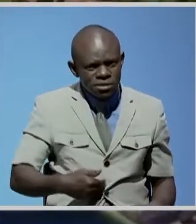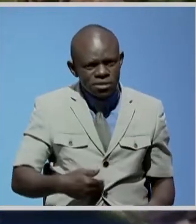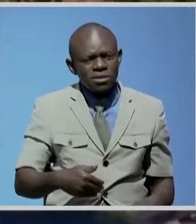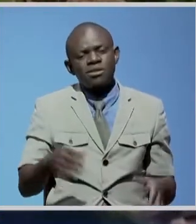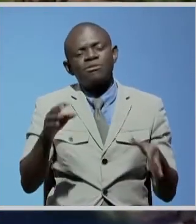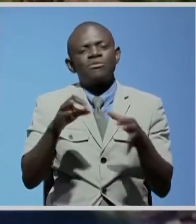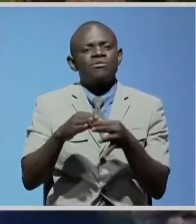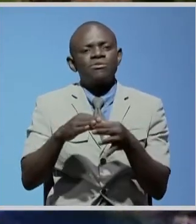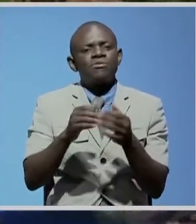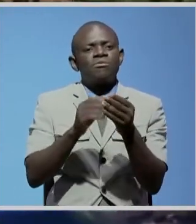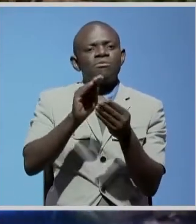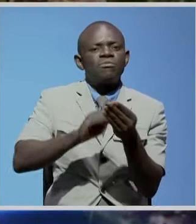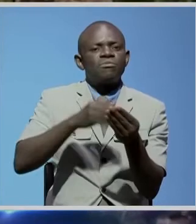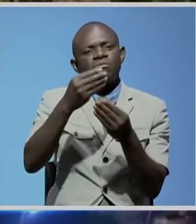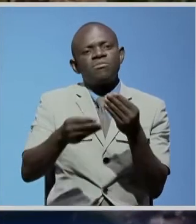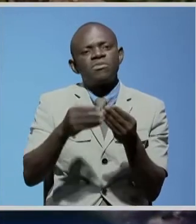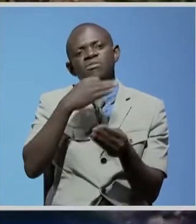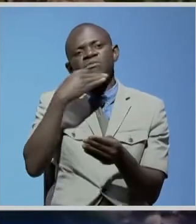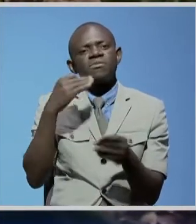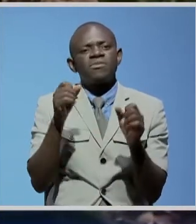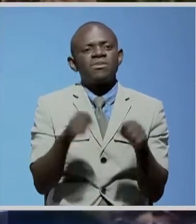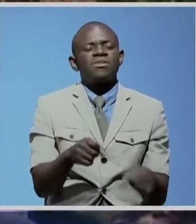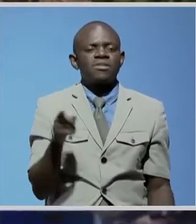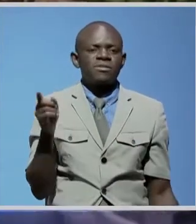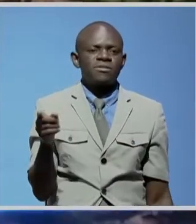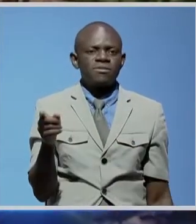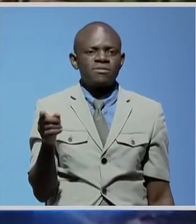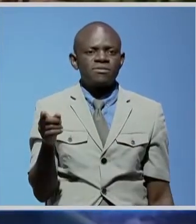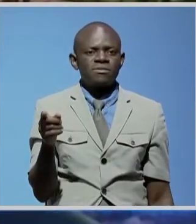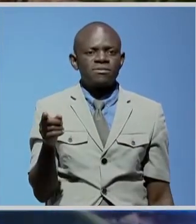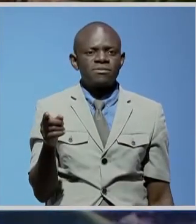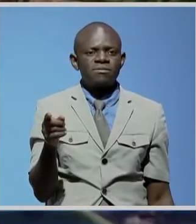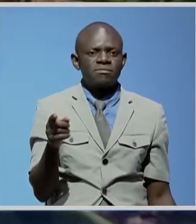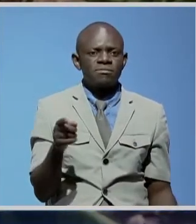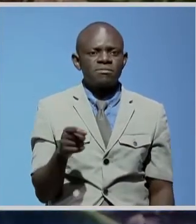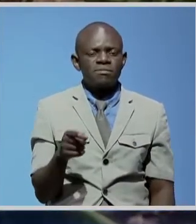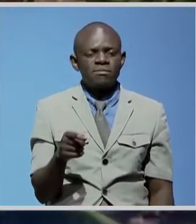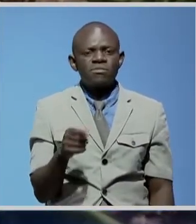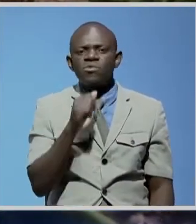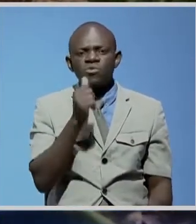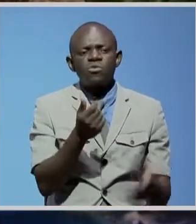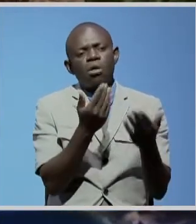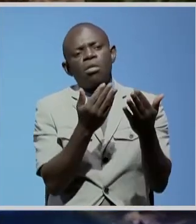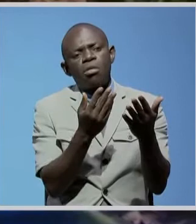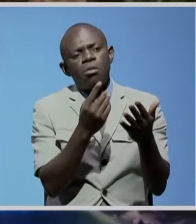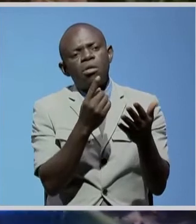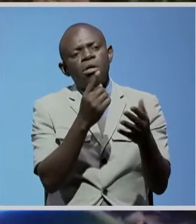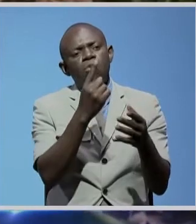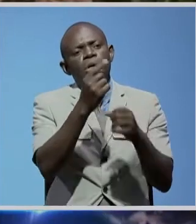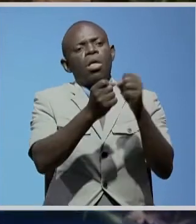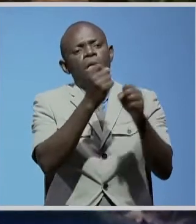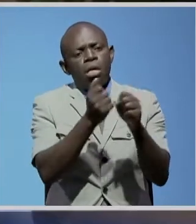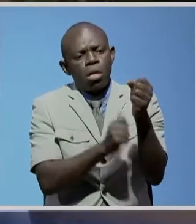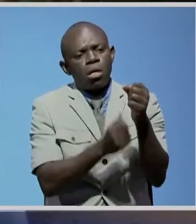mawuyu. Utimuina, pamba na wembe keza pa ukono na kamozi pa chaka. So, tinapeza kutichiribu ino.